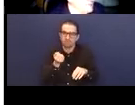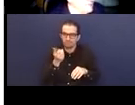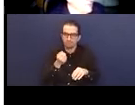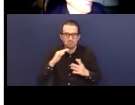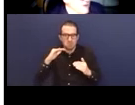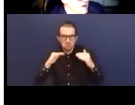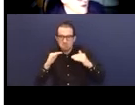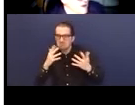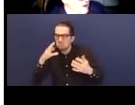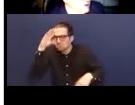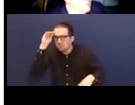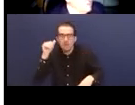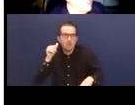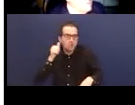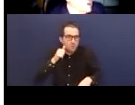well.